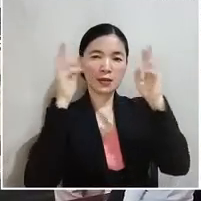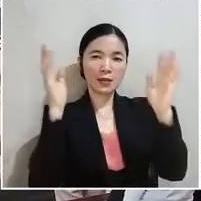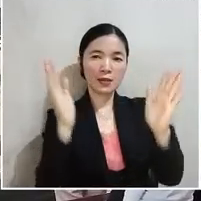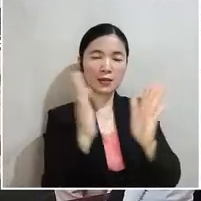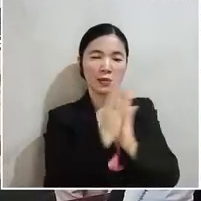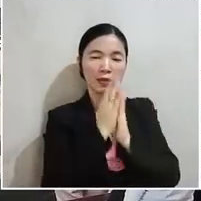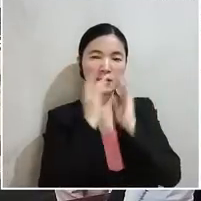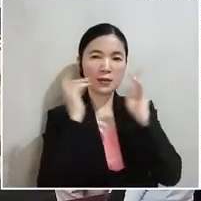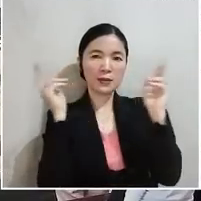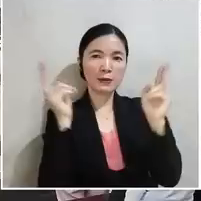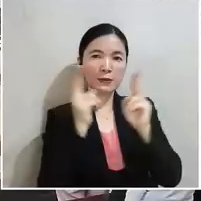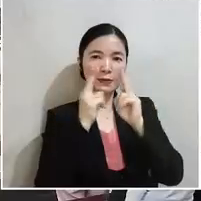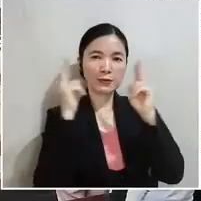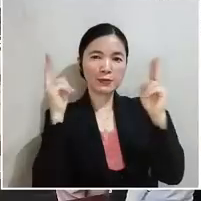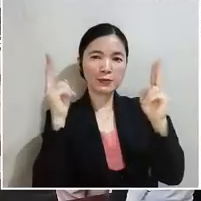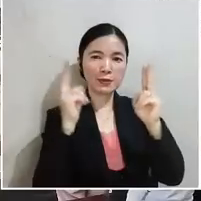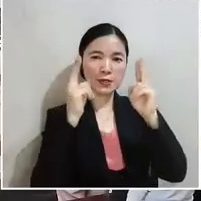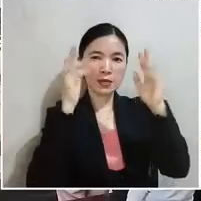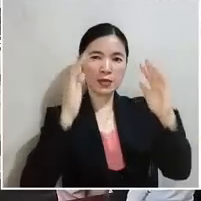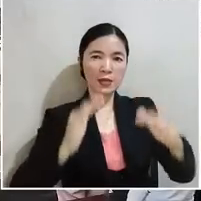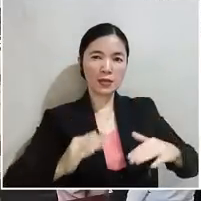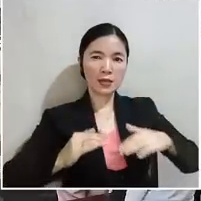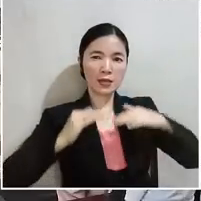Hosanna in the